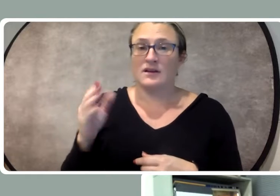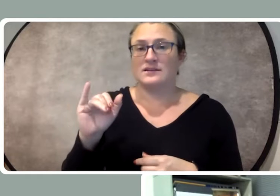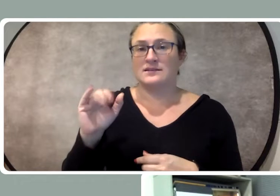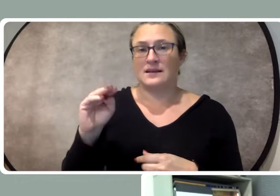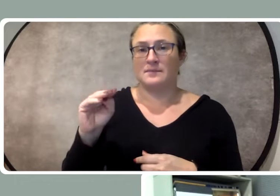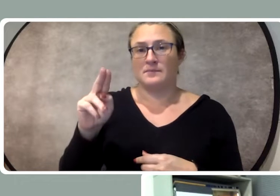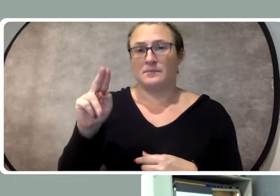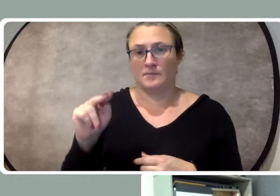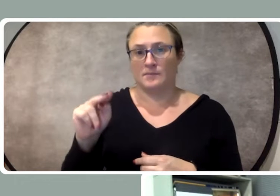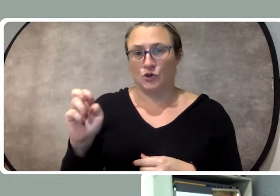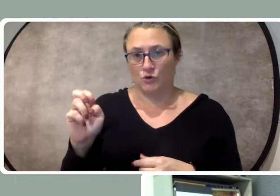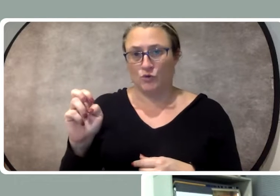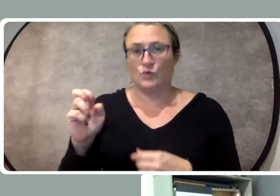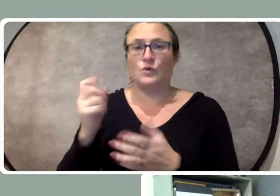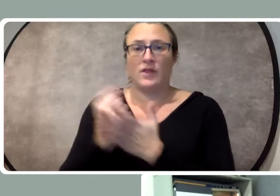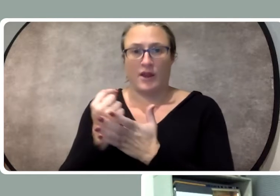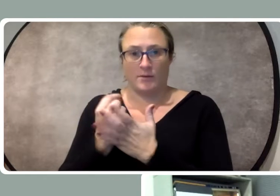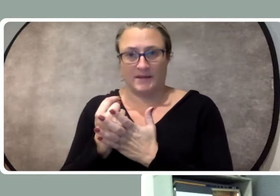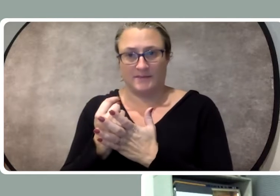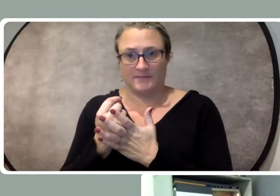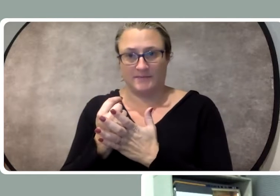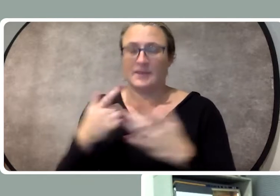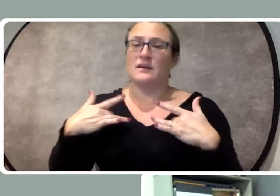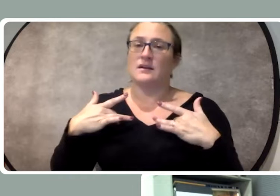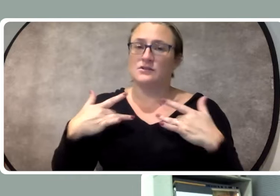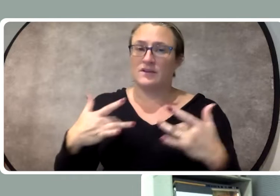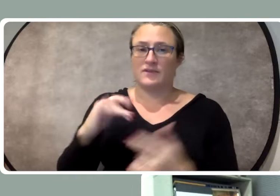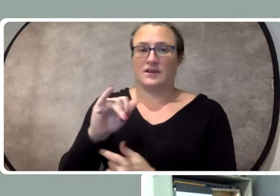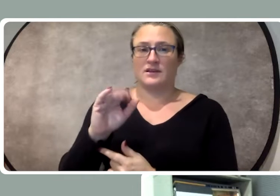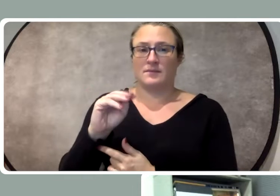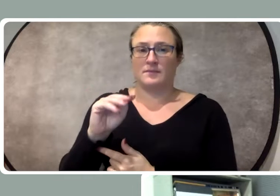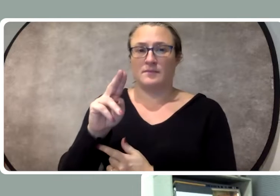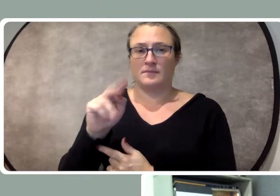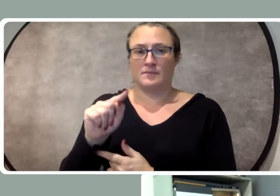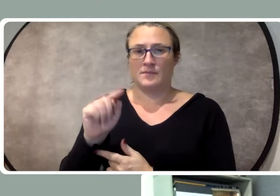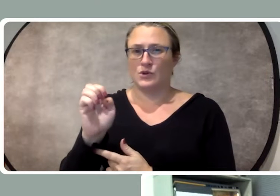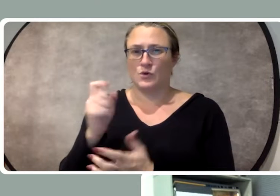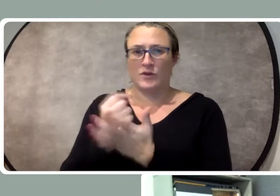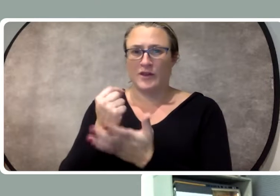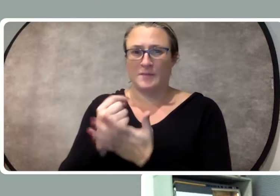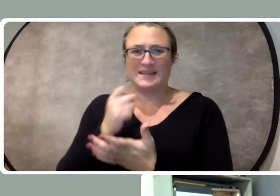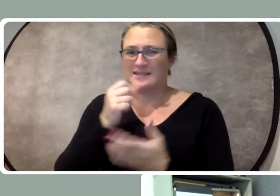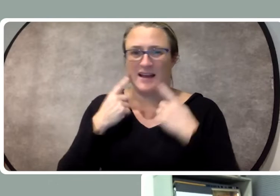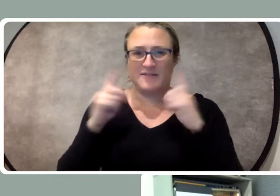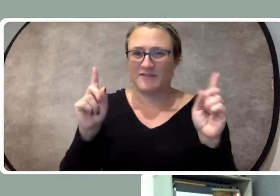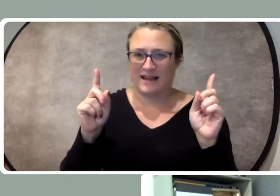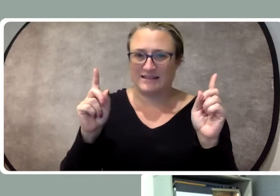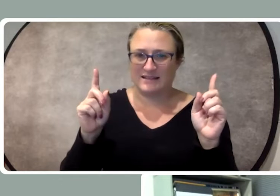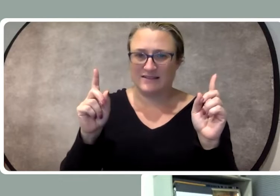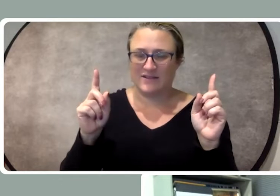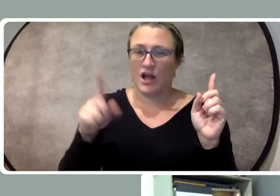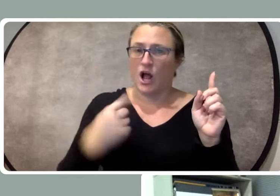therapy. And generally, immune therapy is not all that effective when not combined